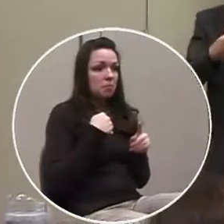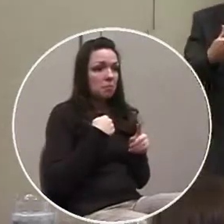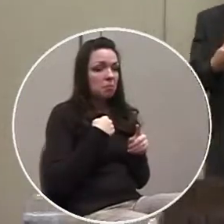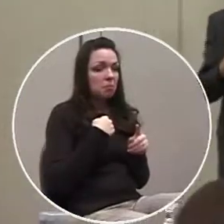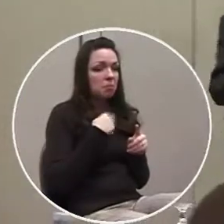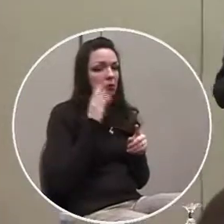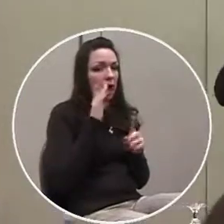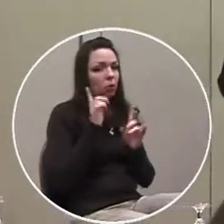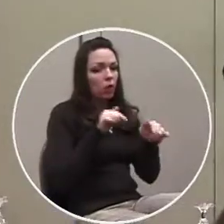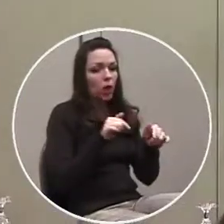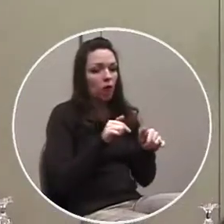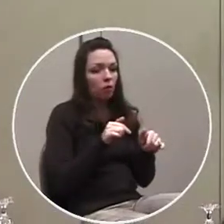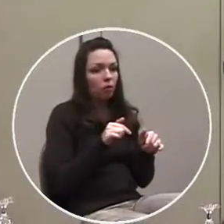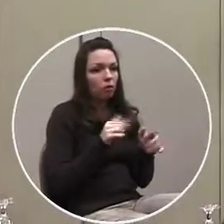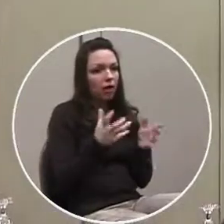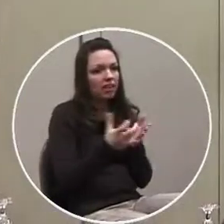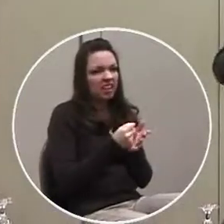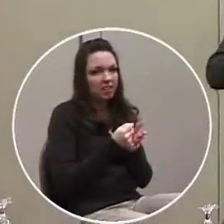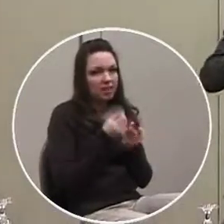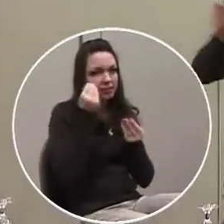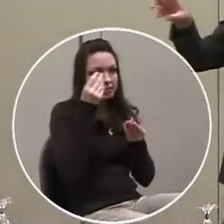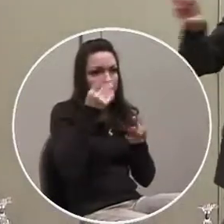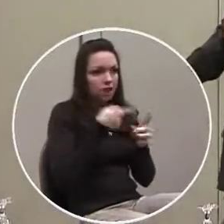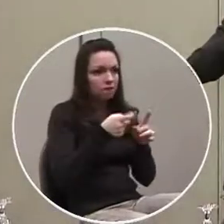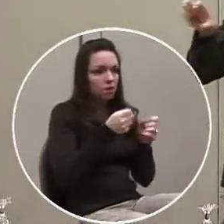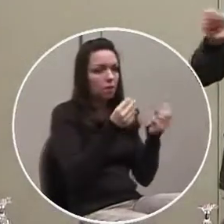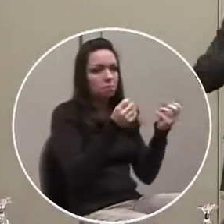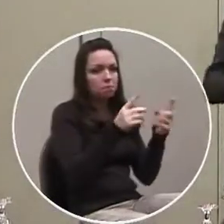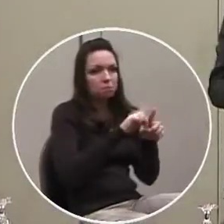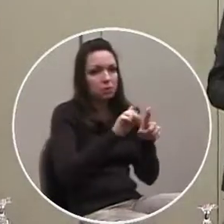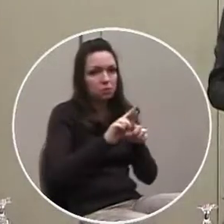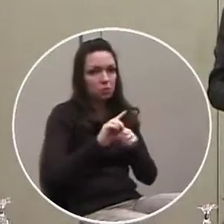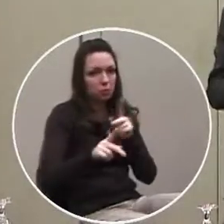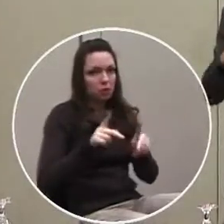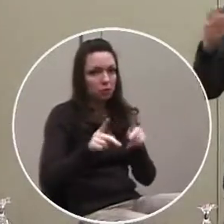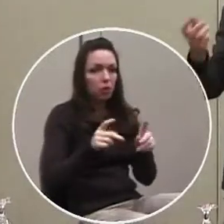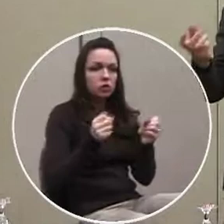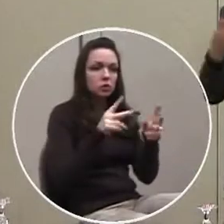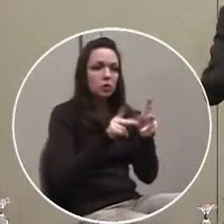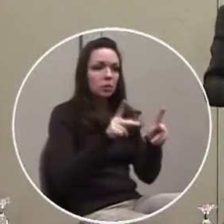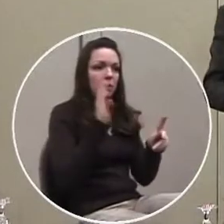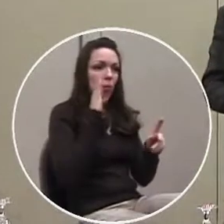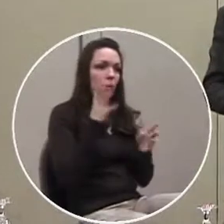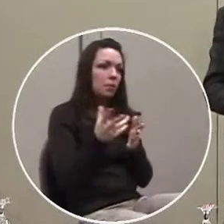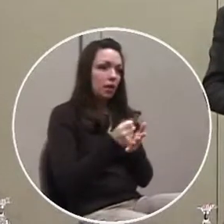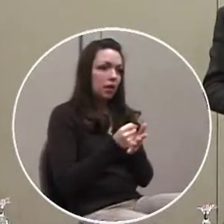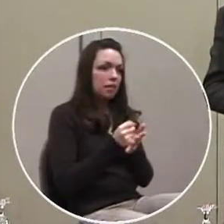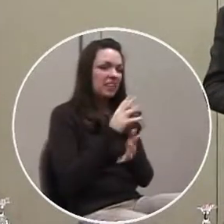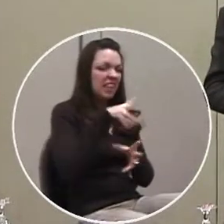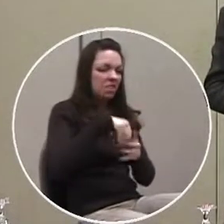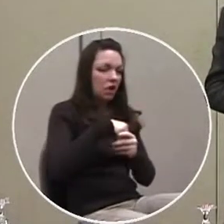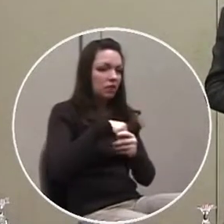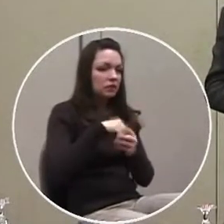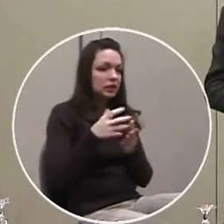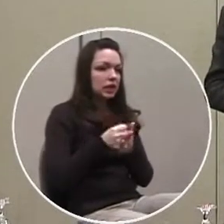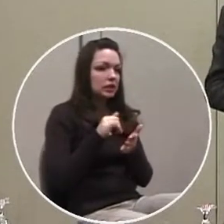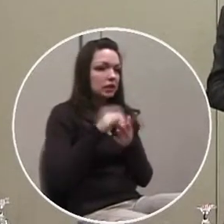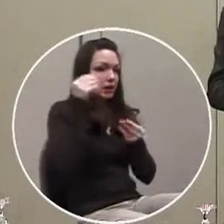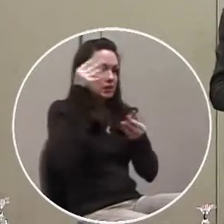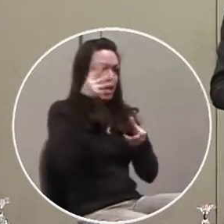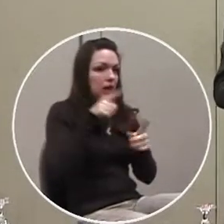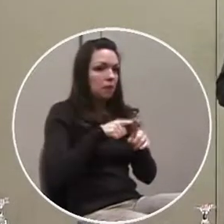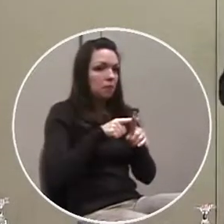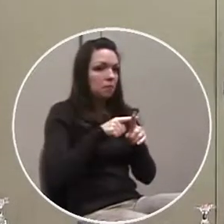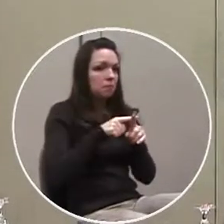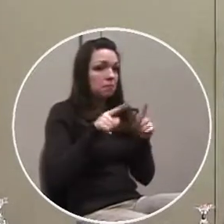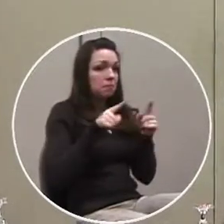or somebody's going to go out and collect data from multiple people. So multiple people will be involved in collecting data from them. But when it